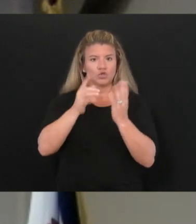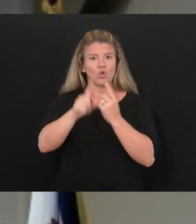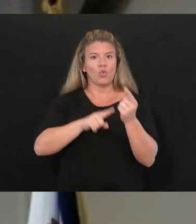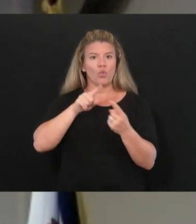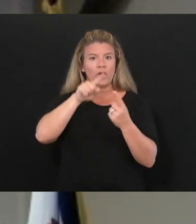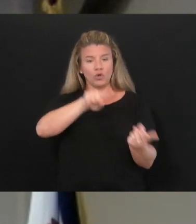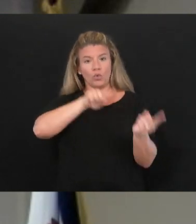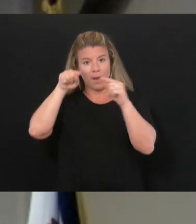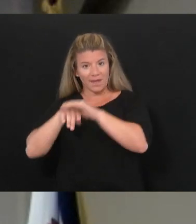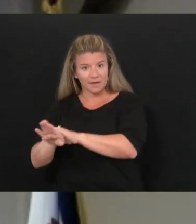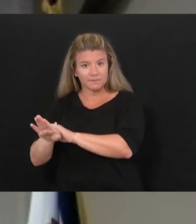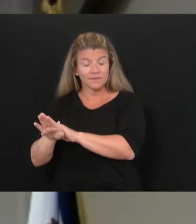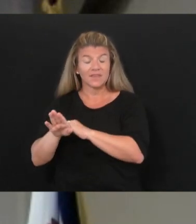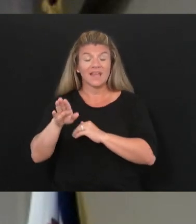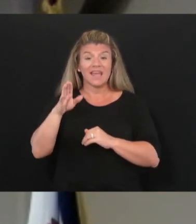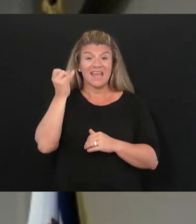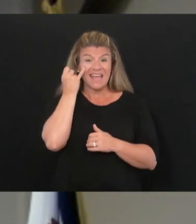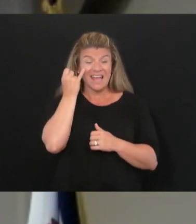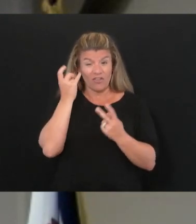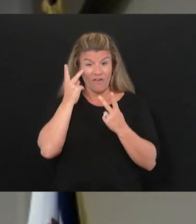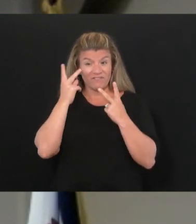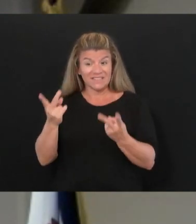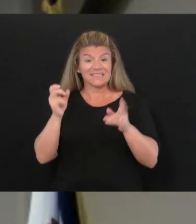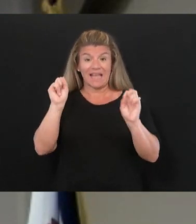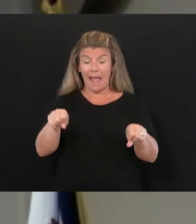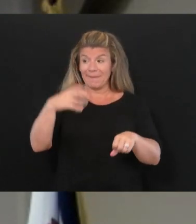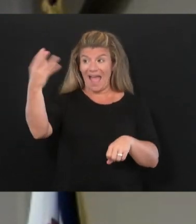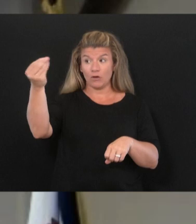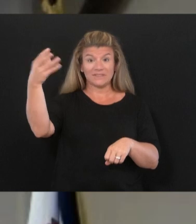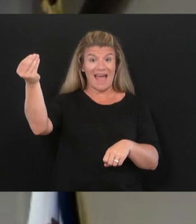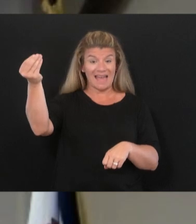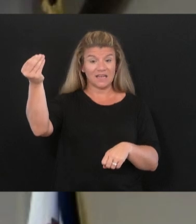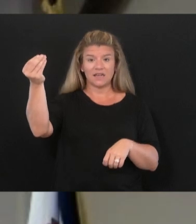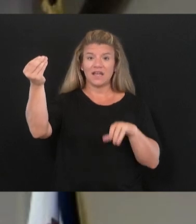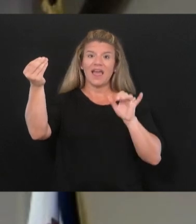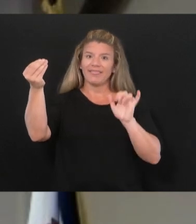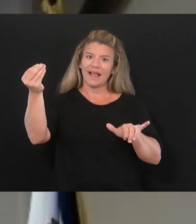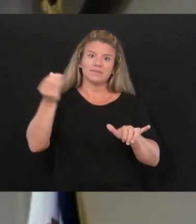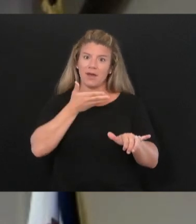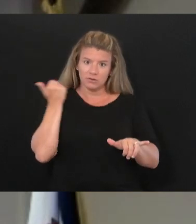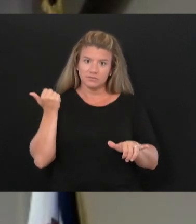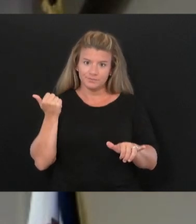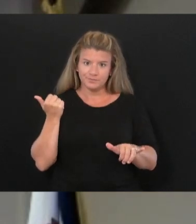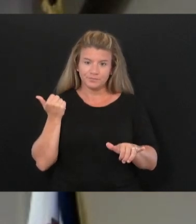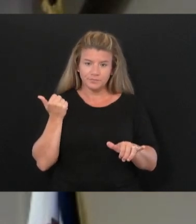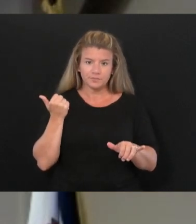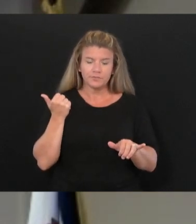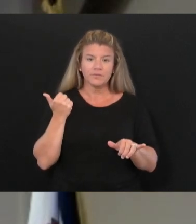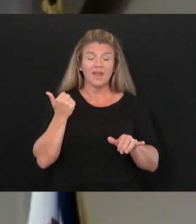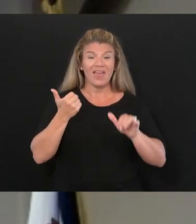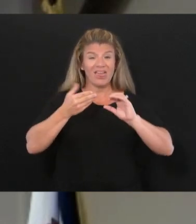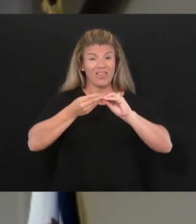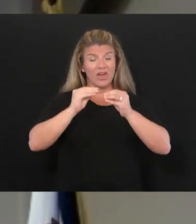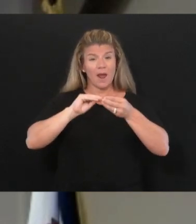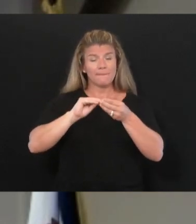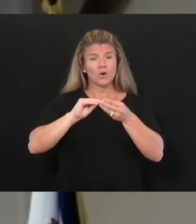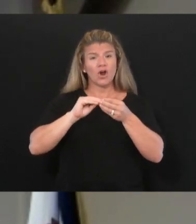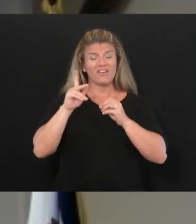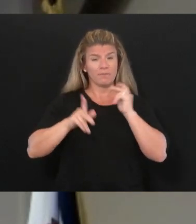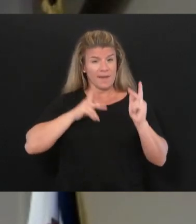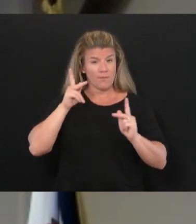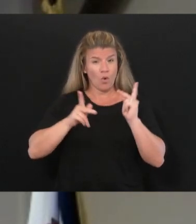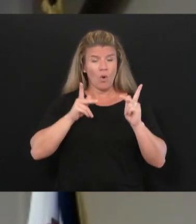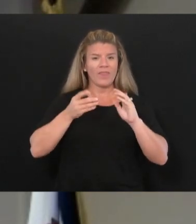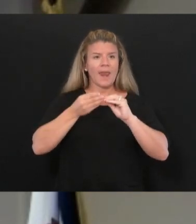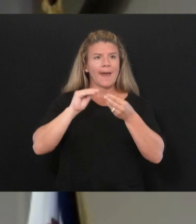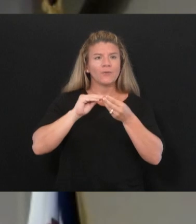the facility. If those visits can be outdoors, that is even better. The number of individuals, the